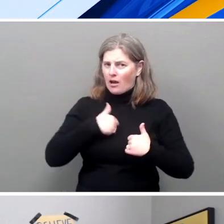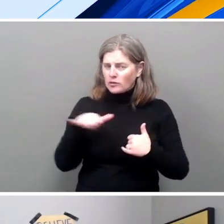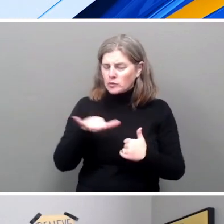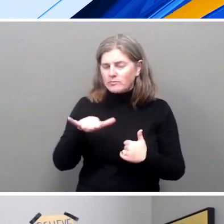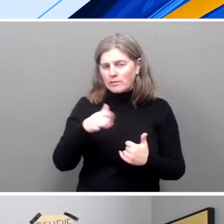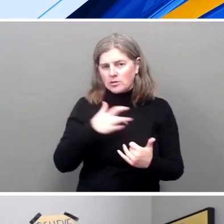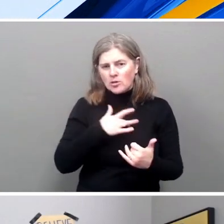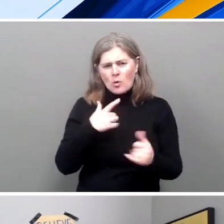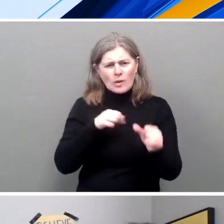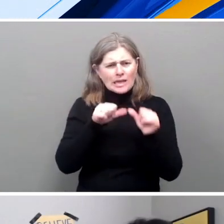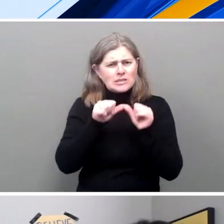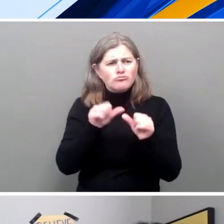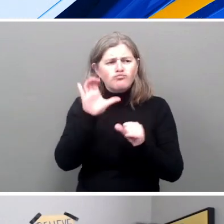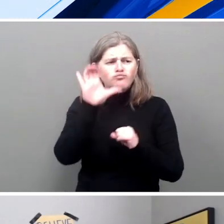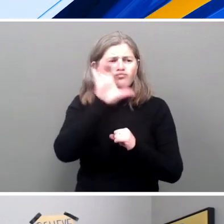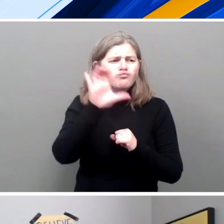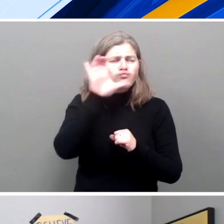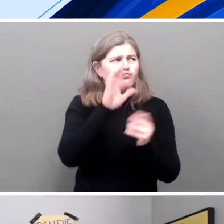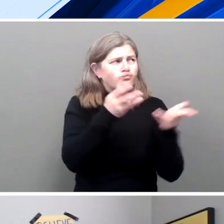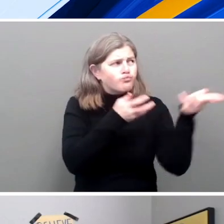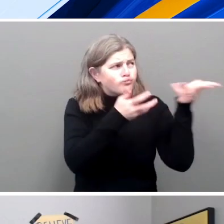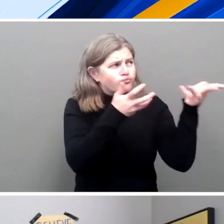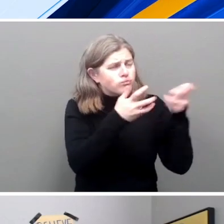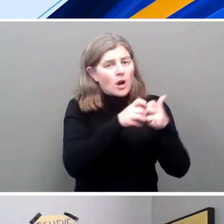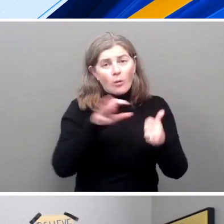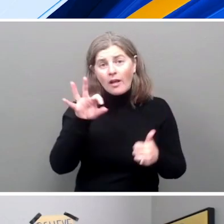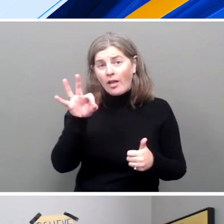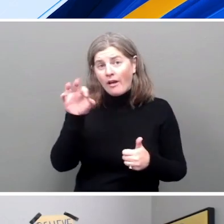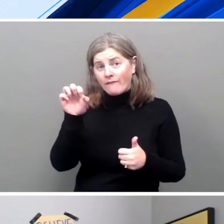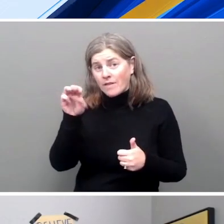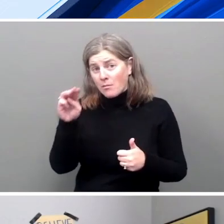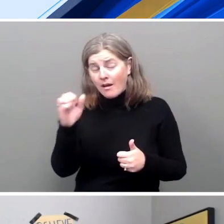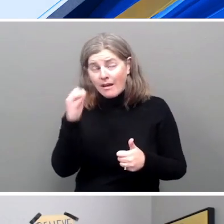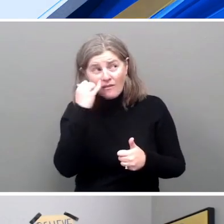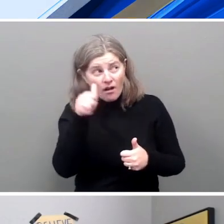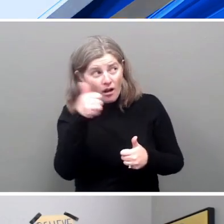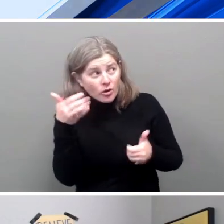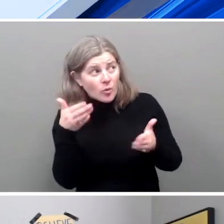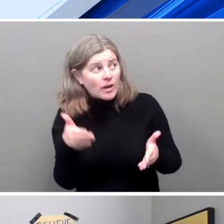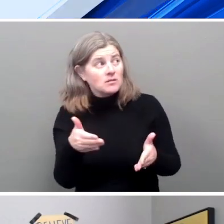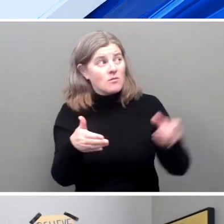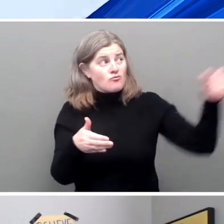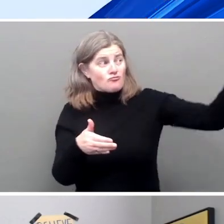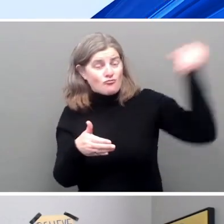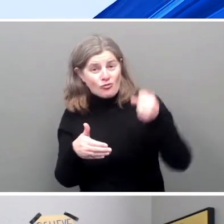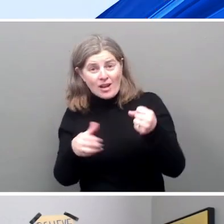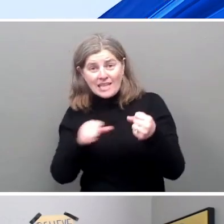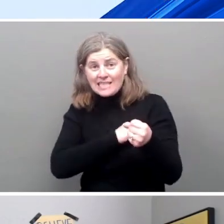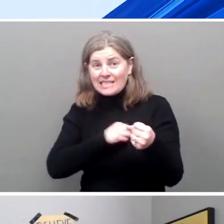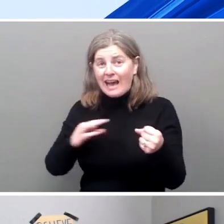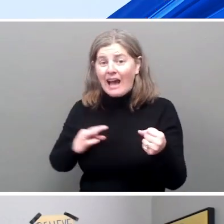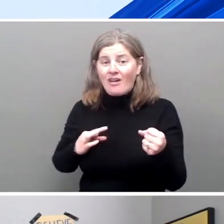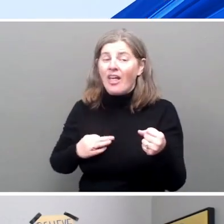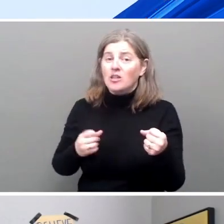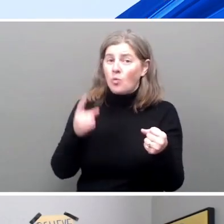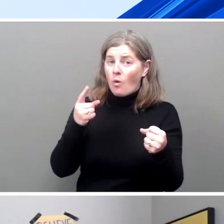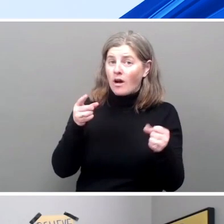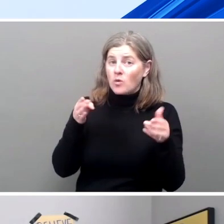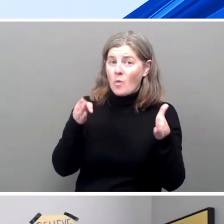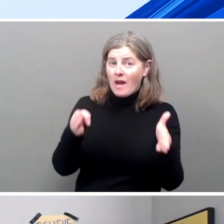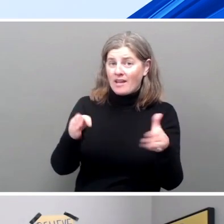We continue to explore with FEMA if there are other ways to do this. Bringing in staff is one way to do